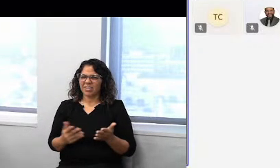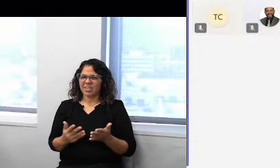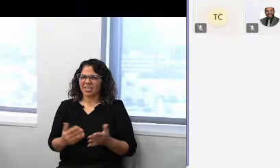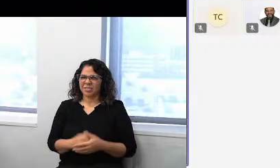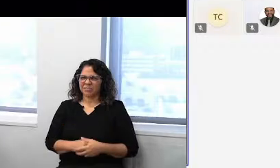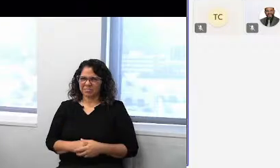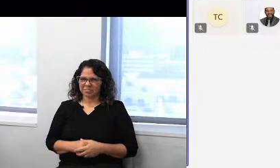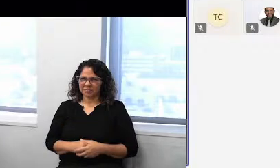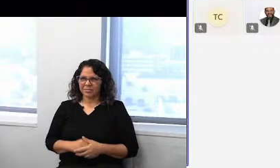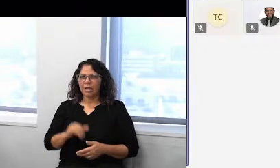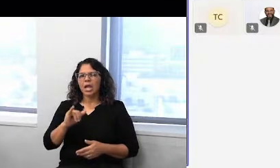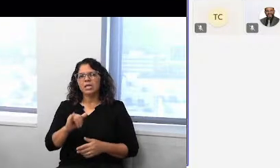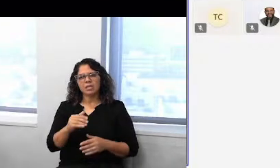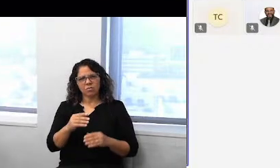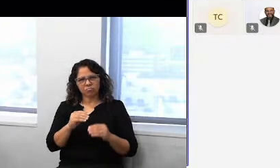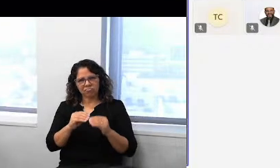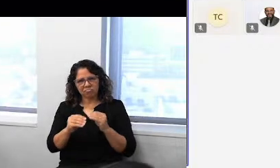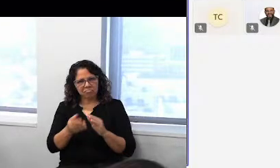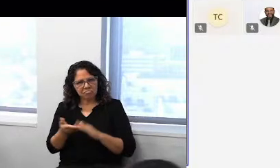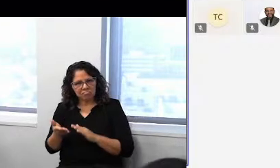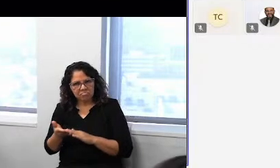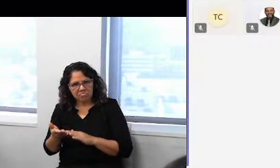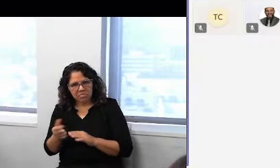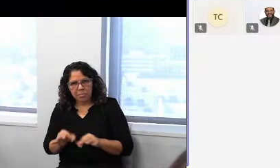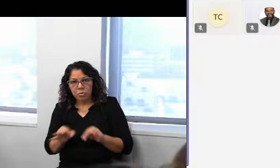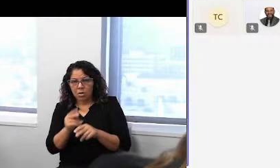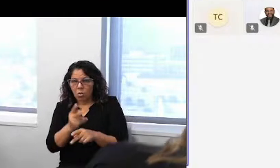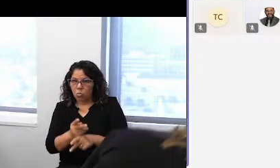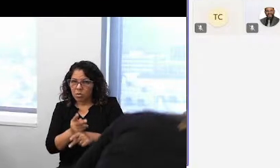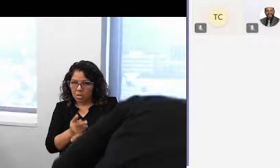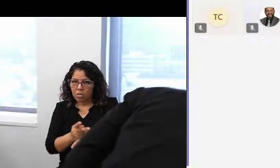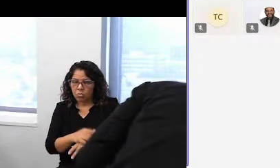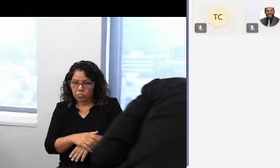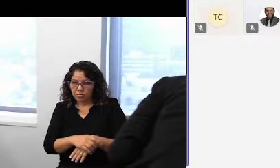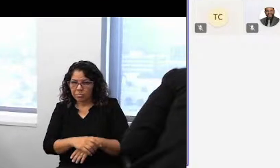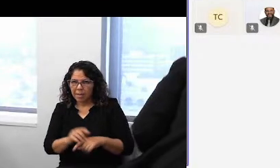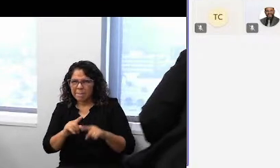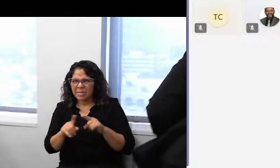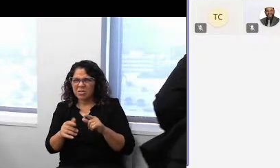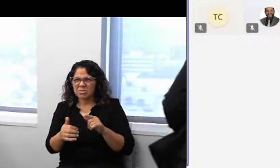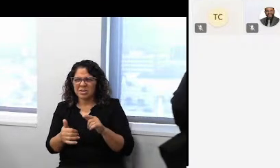Oversimplifying it, but I'm just giving you an idea. It could, in most cases, that will be the case.